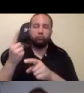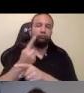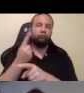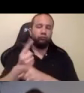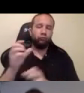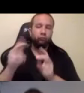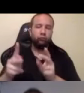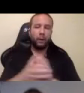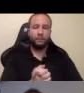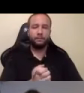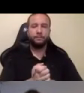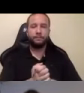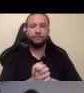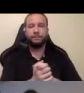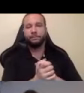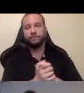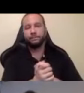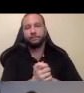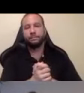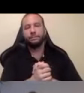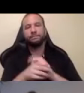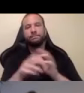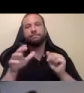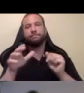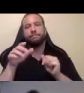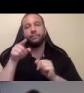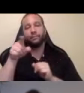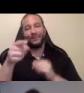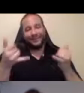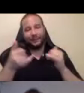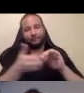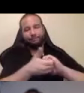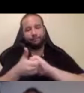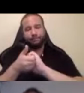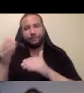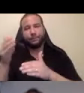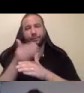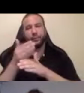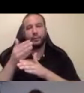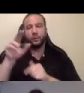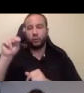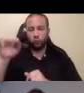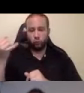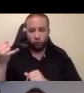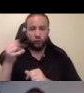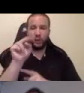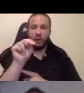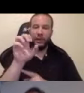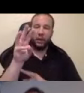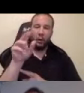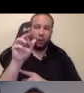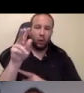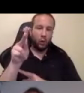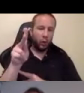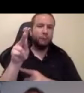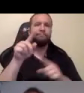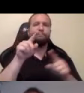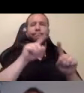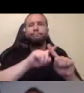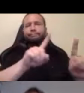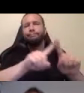So Resilient Northeastern New Jersey is a partnership between Jersey City, Newark, Hoboken, Bayonne,